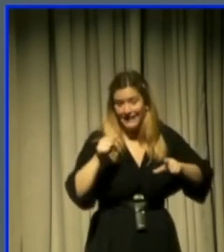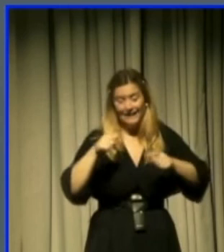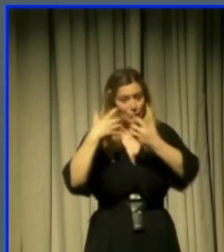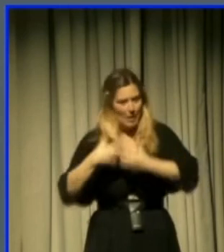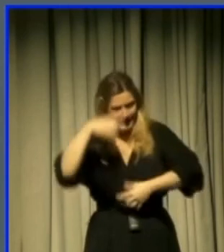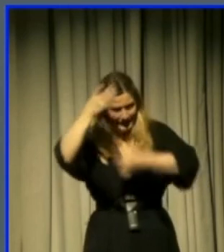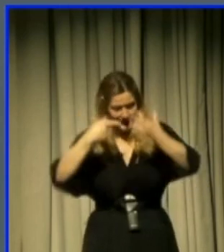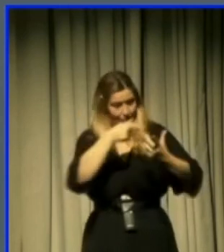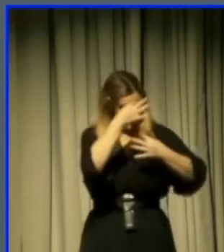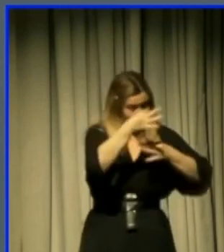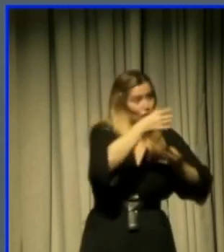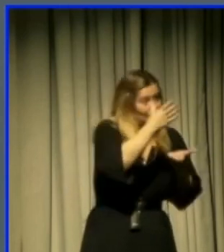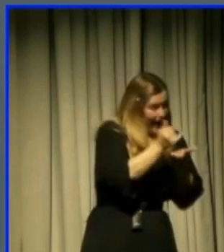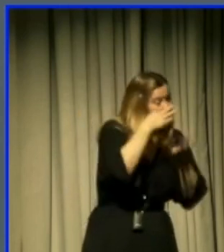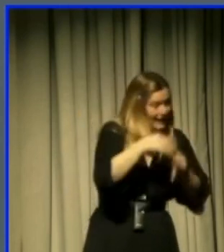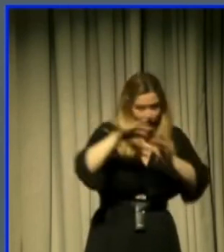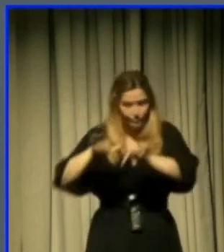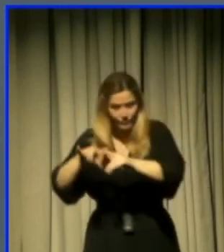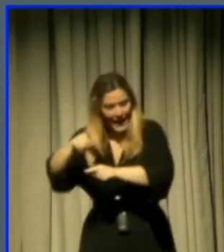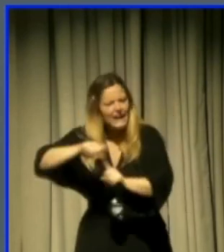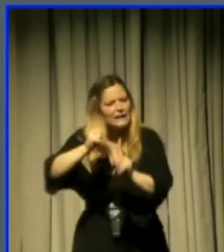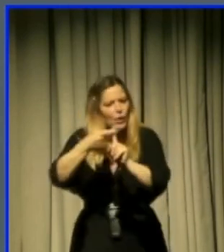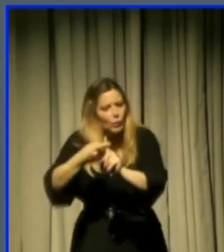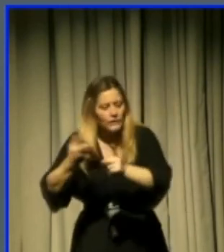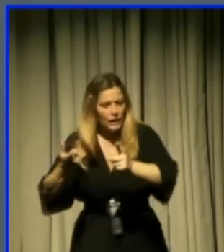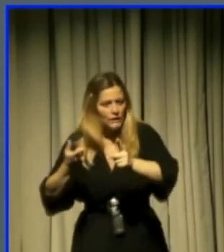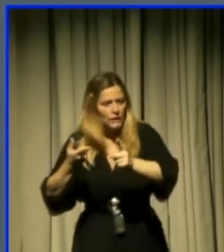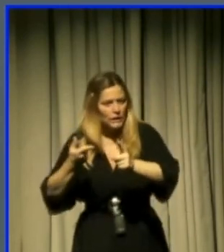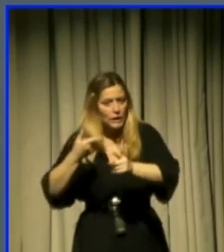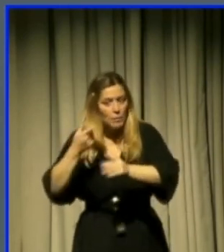produce trends that do not exist. So this is actually what I was